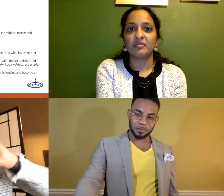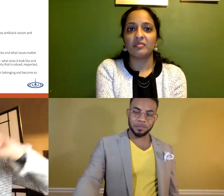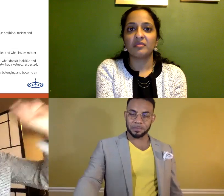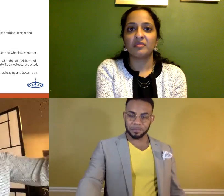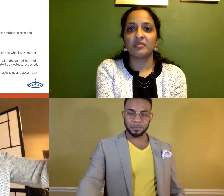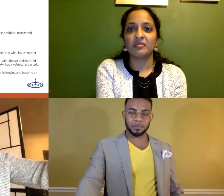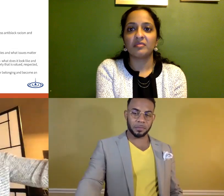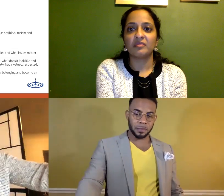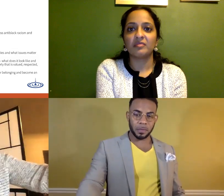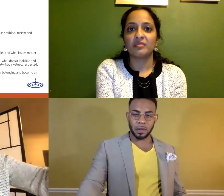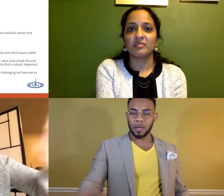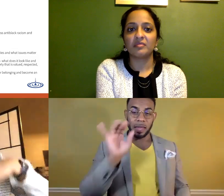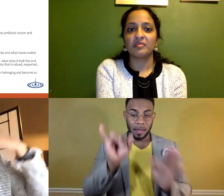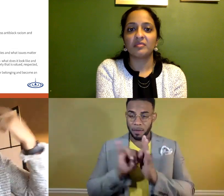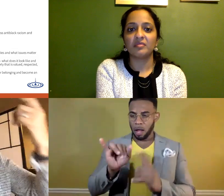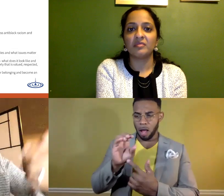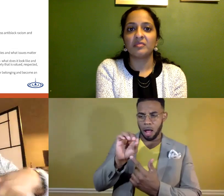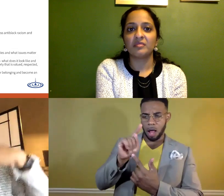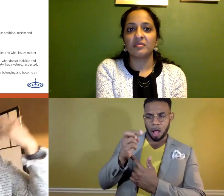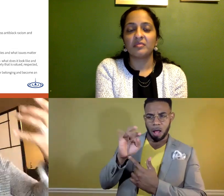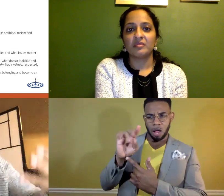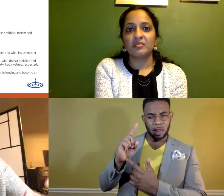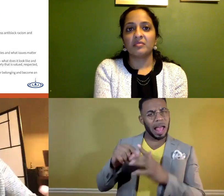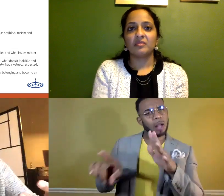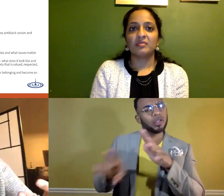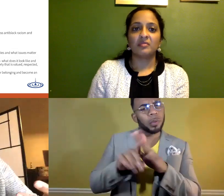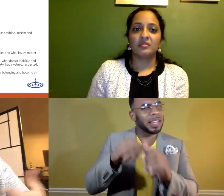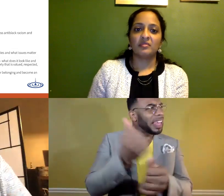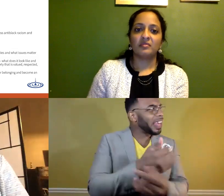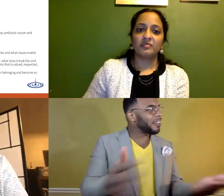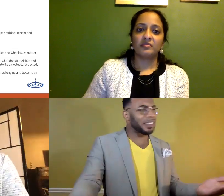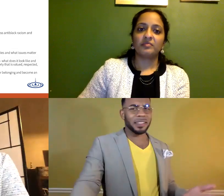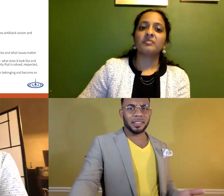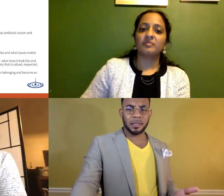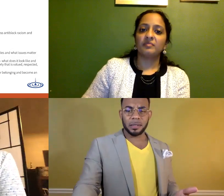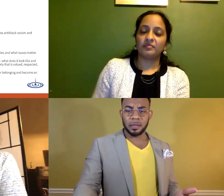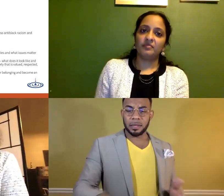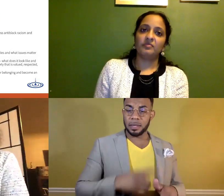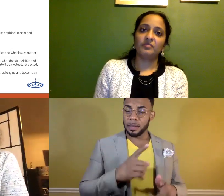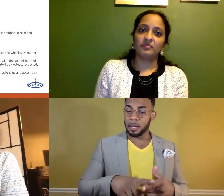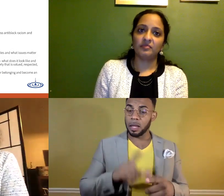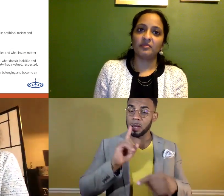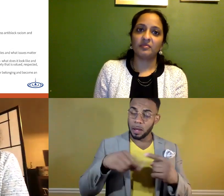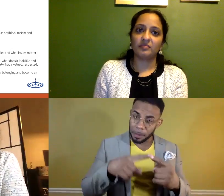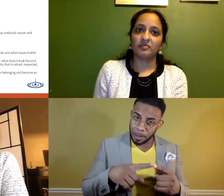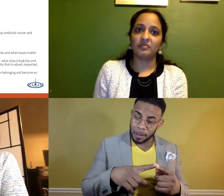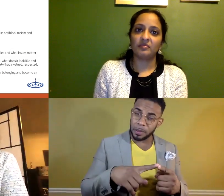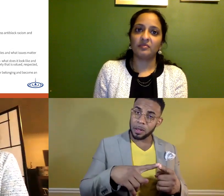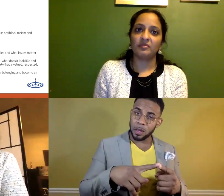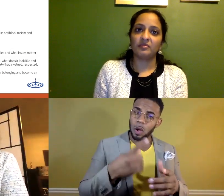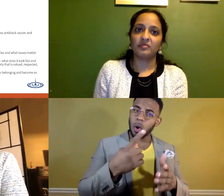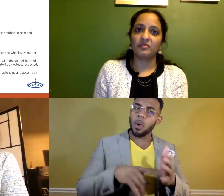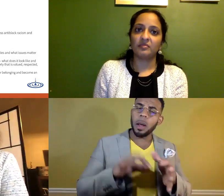Identifying what othering is, how is it showing up in everything? And then talk about, what